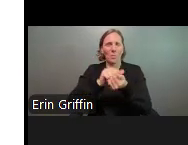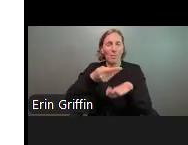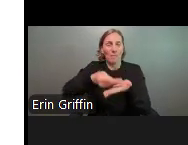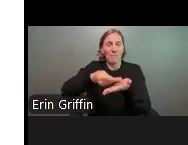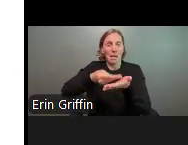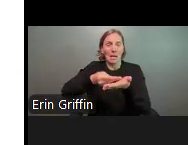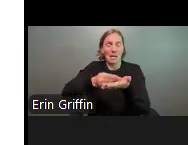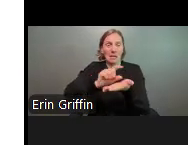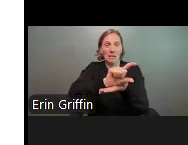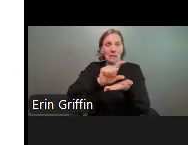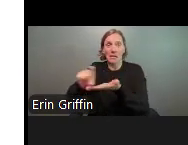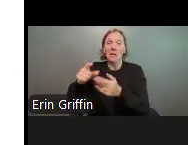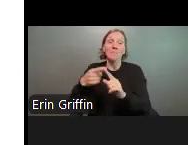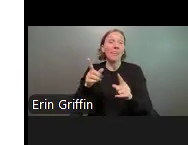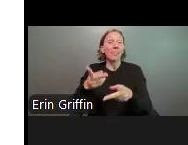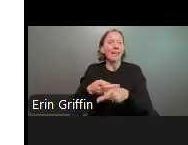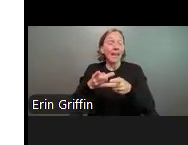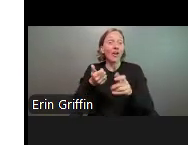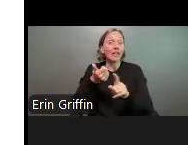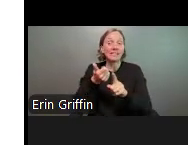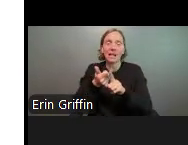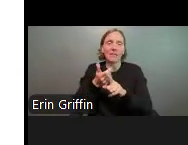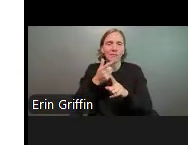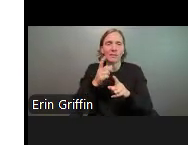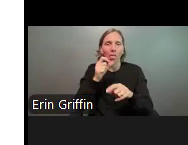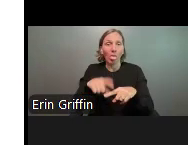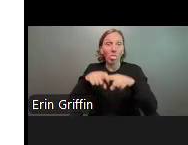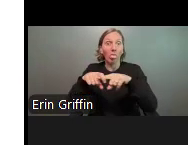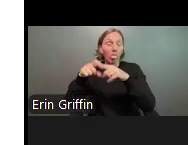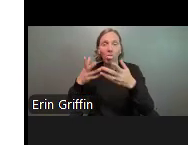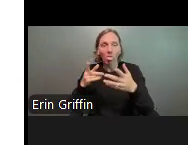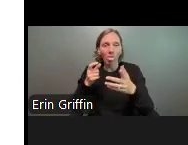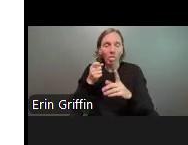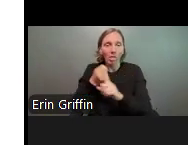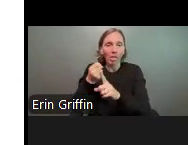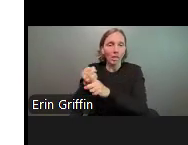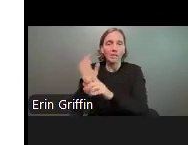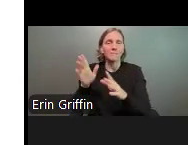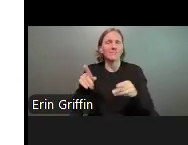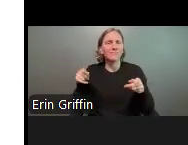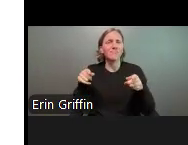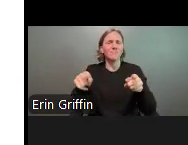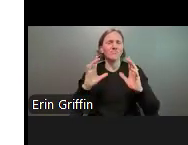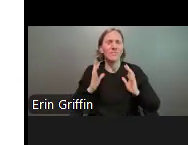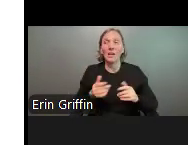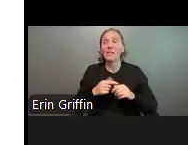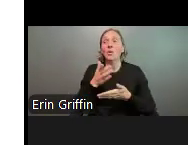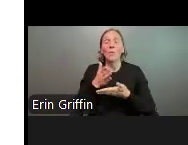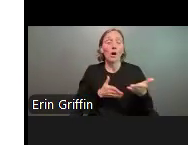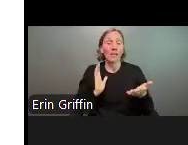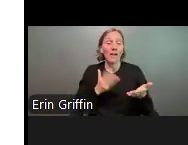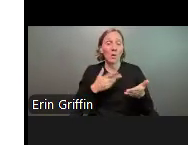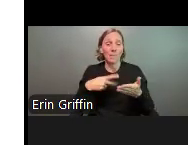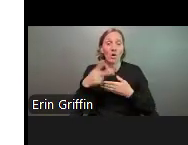seamless for these individuals. And just letting you know that some piece of this program is supported through our